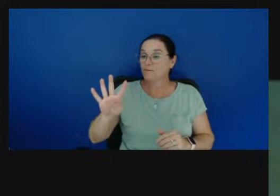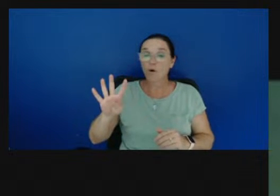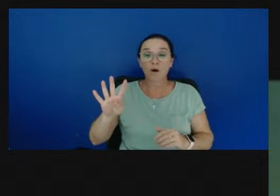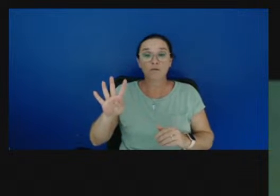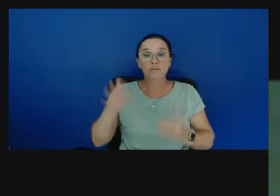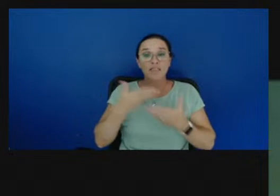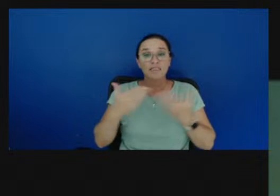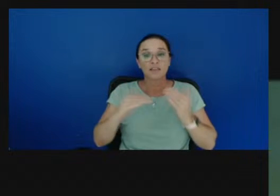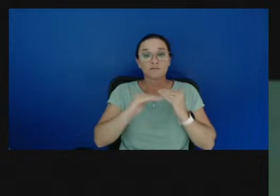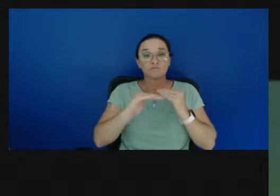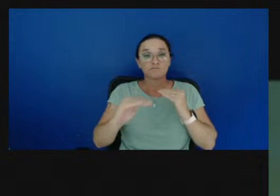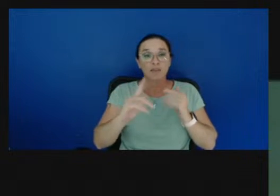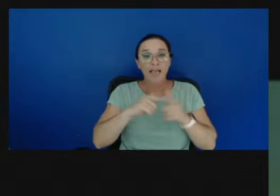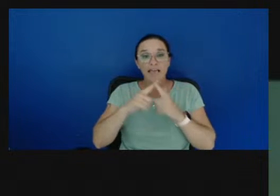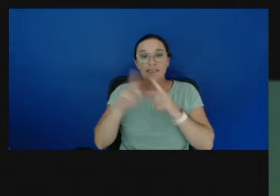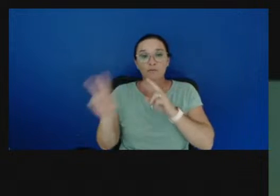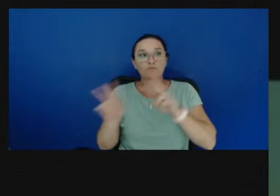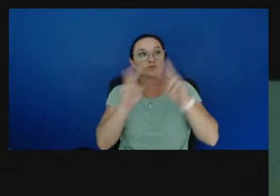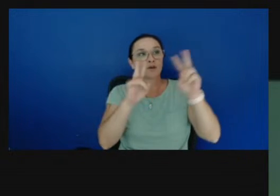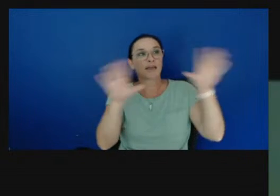moved to the summit of the volcano.